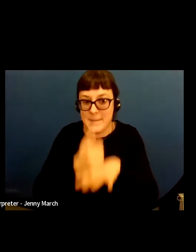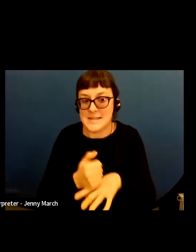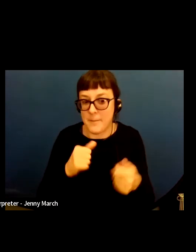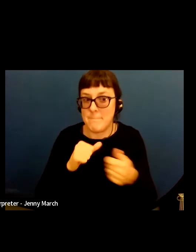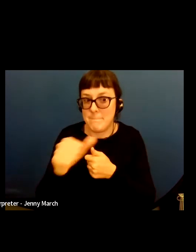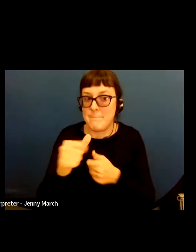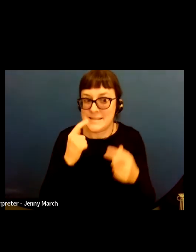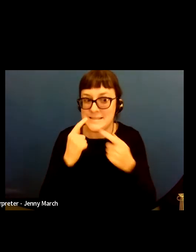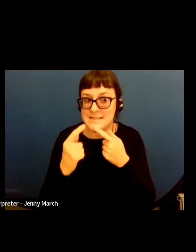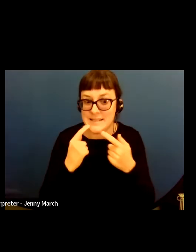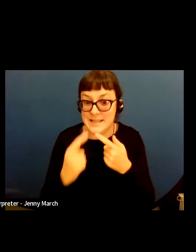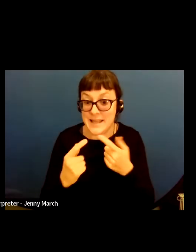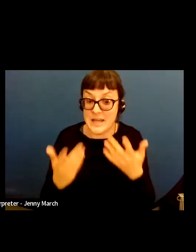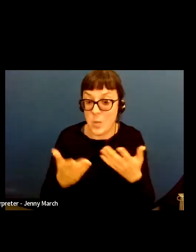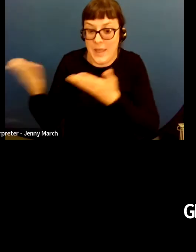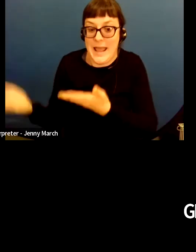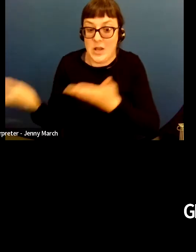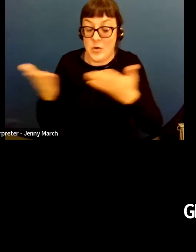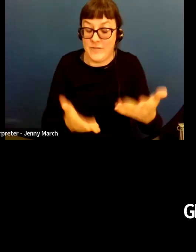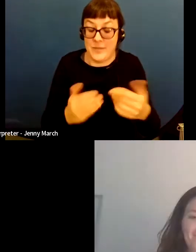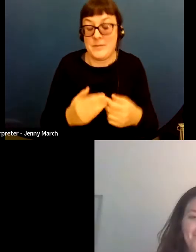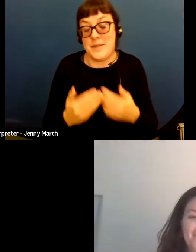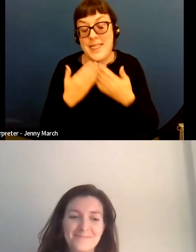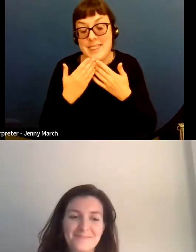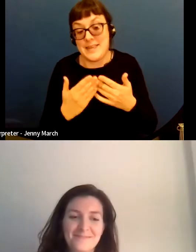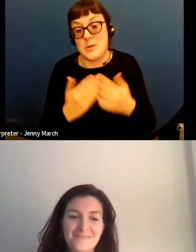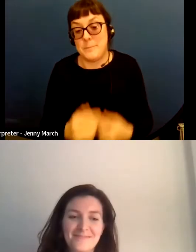and evidence. And so on that, I'll hand back to you. Thank you very much.